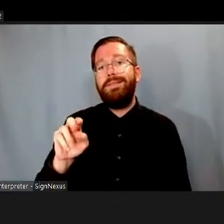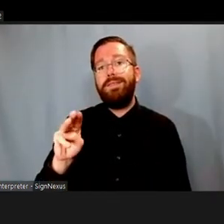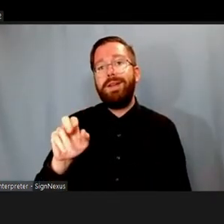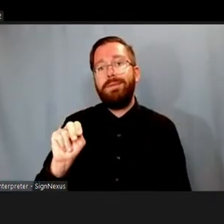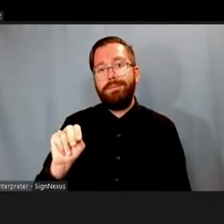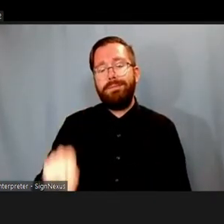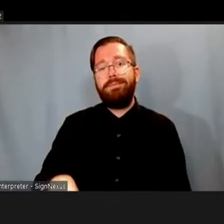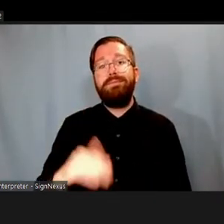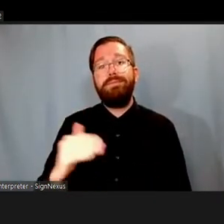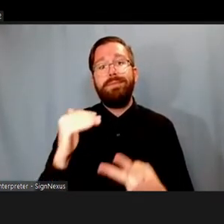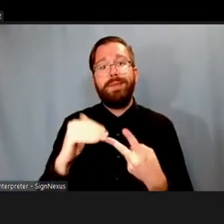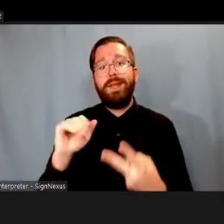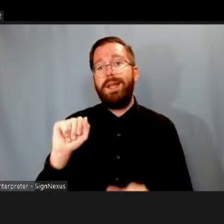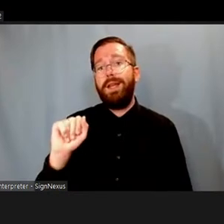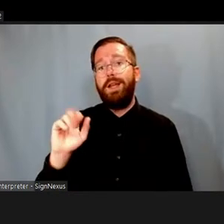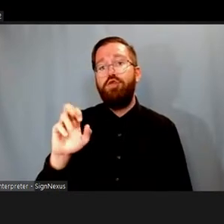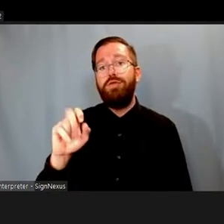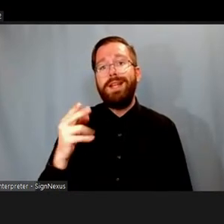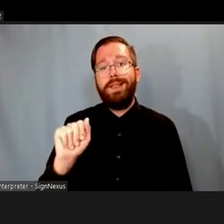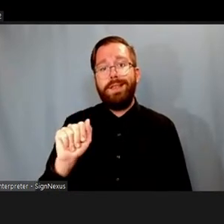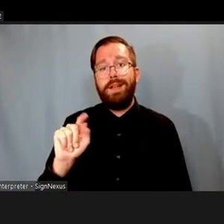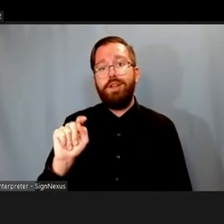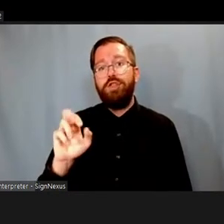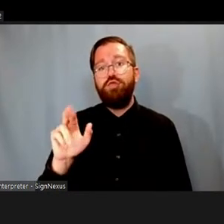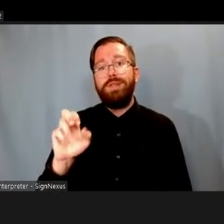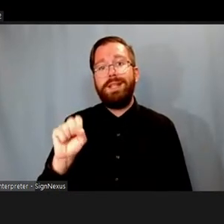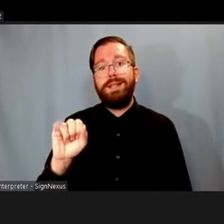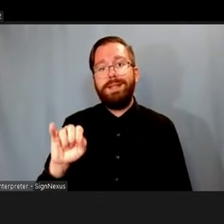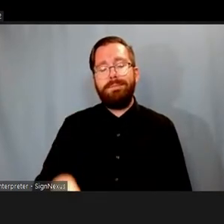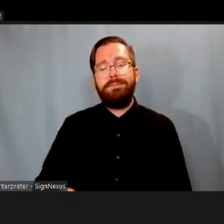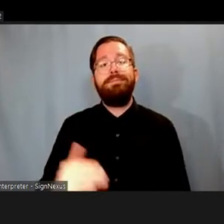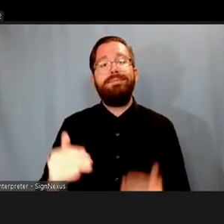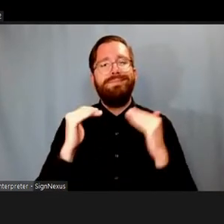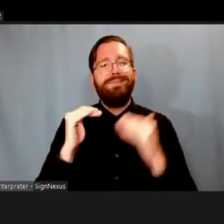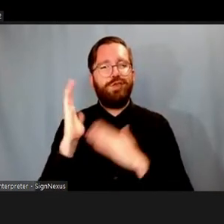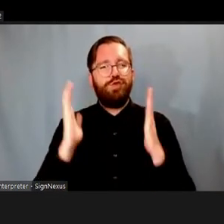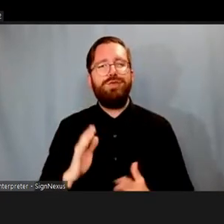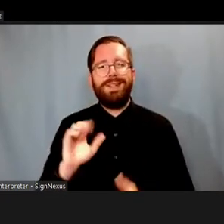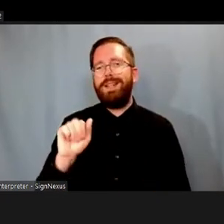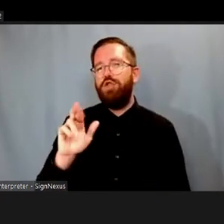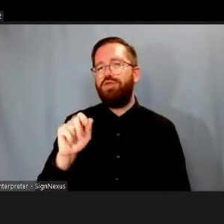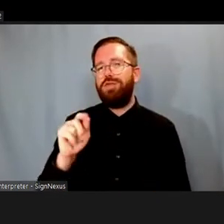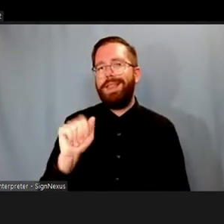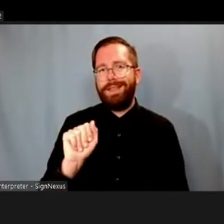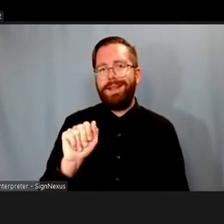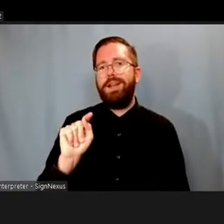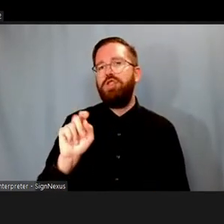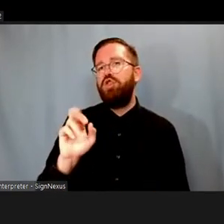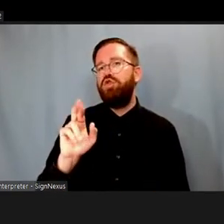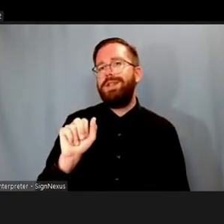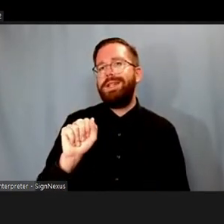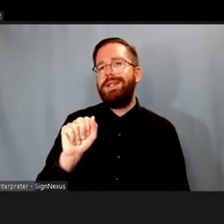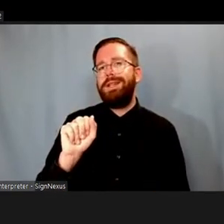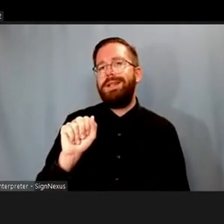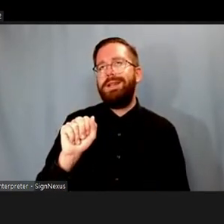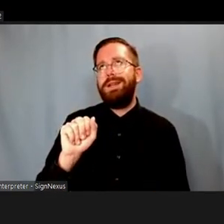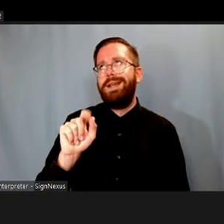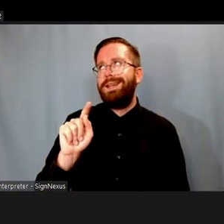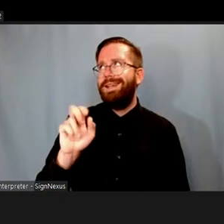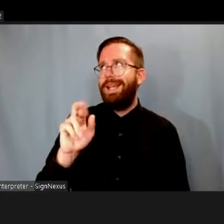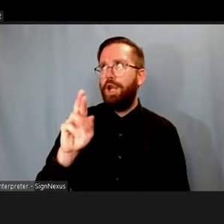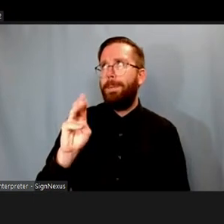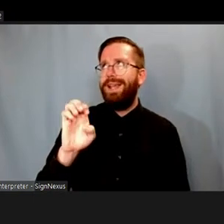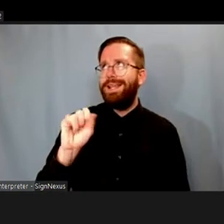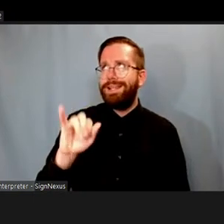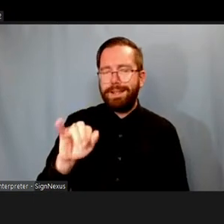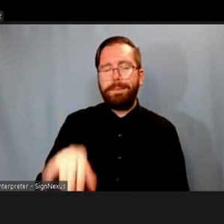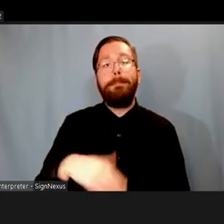arifa chirmizi our next speaker is aretha tirmizzi followed